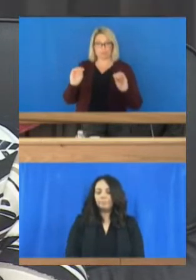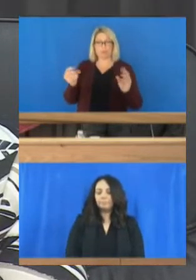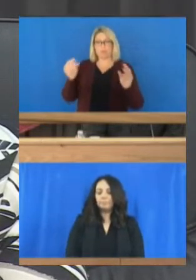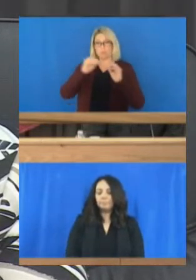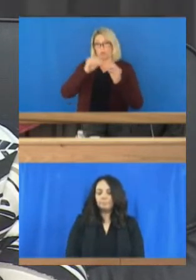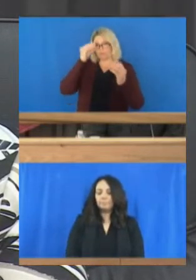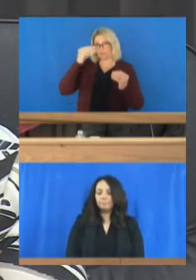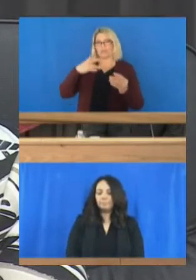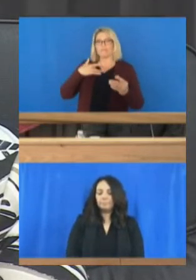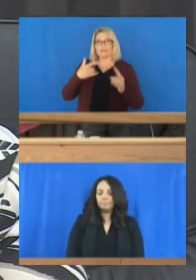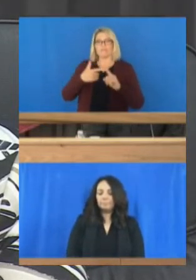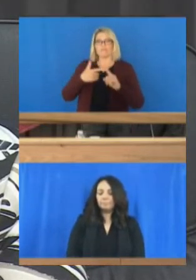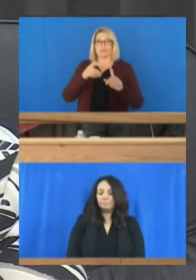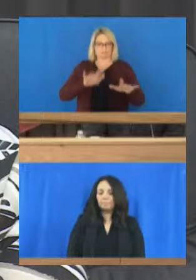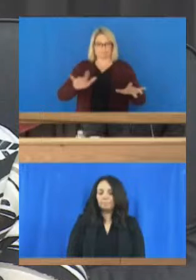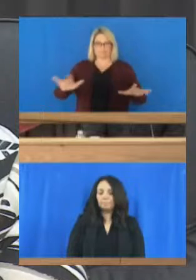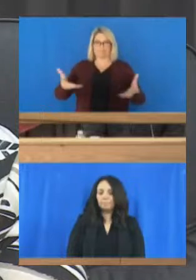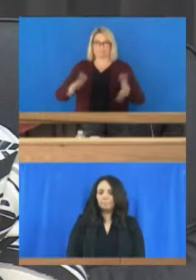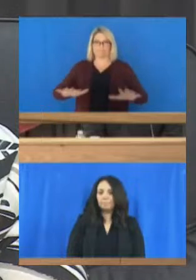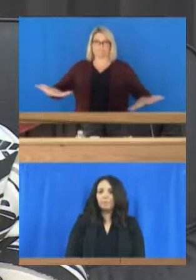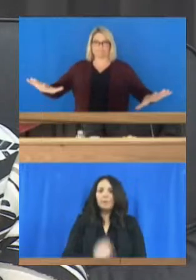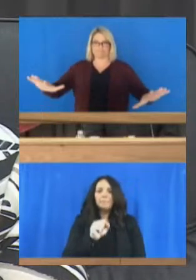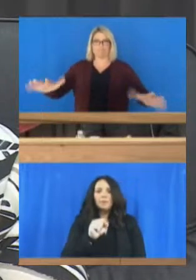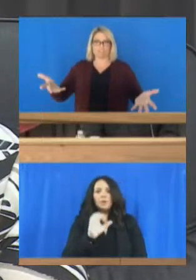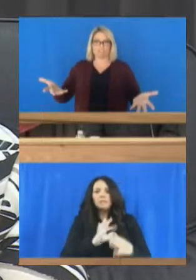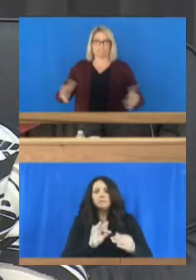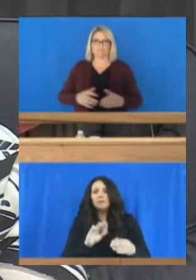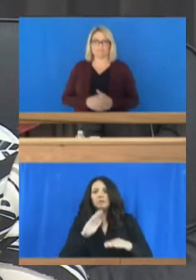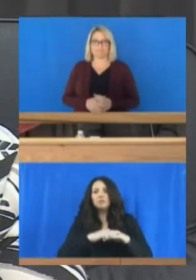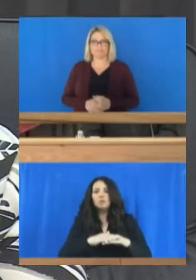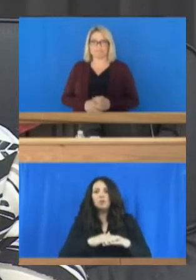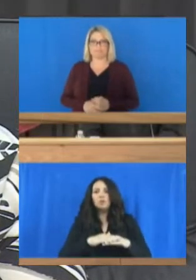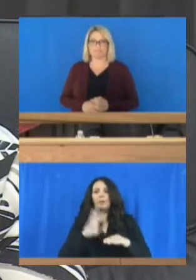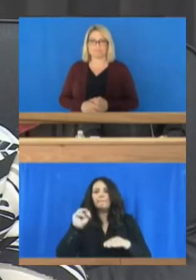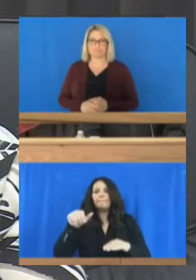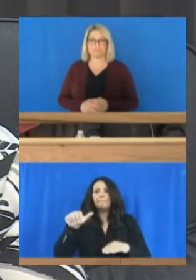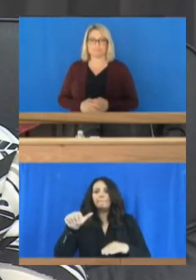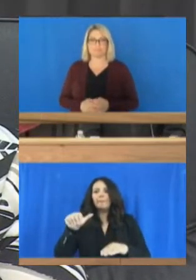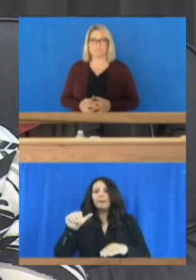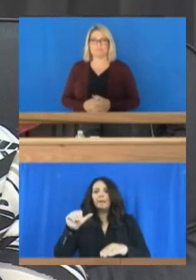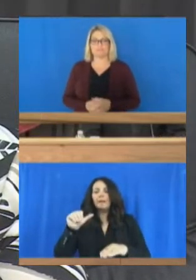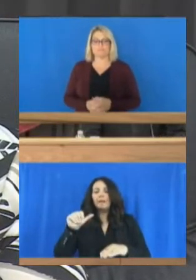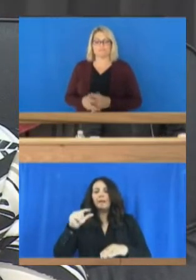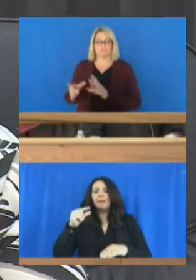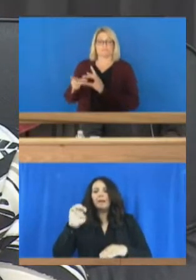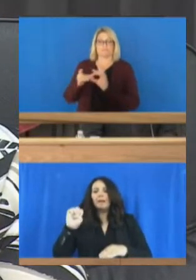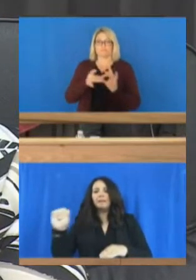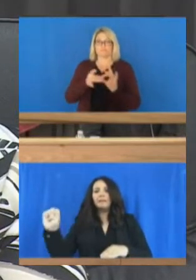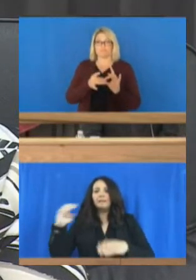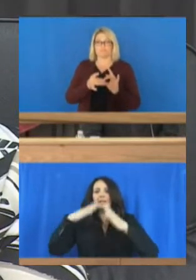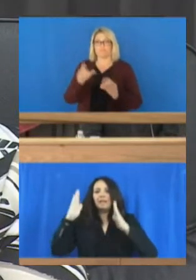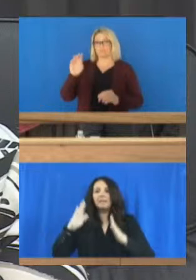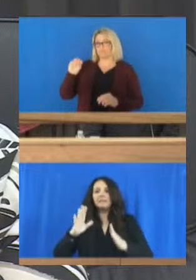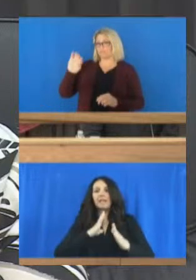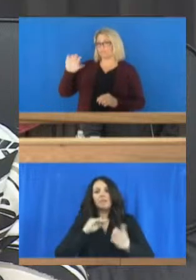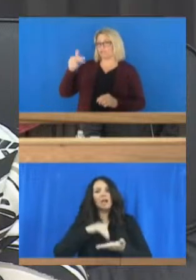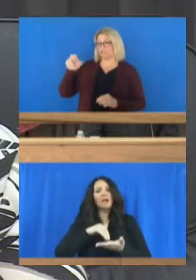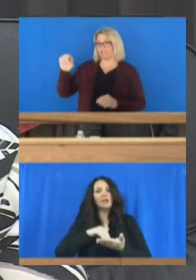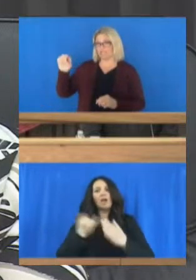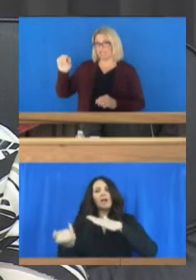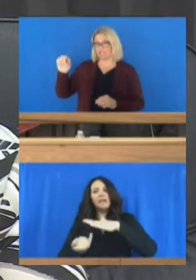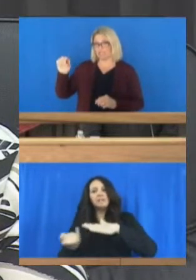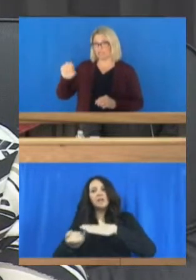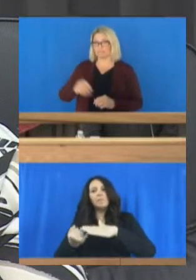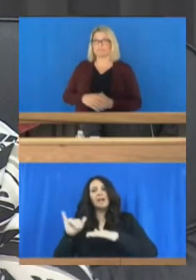close contacts who are still self-isolating, but I can get that for you. Okay, great. Thank you. Michel Corvo,